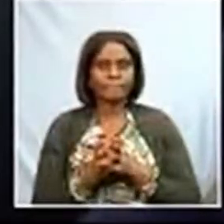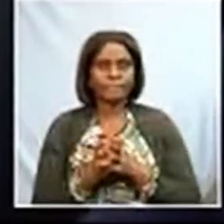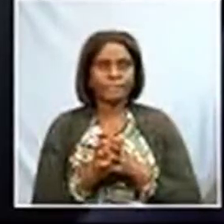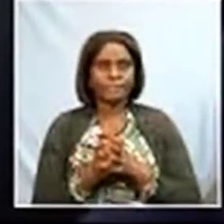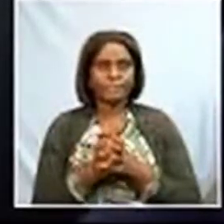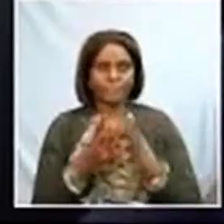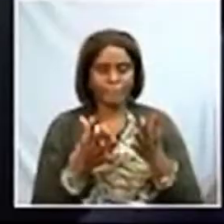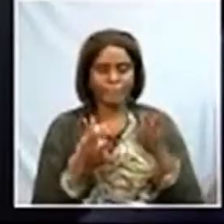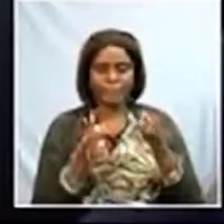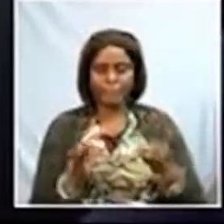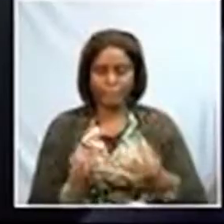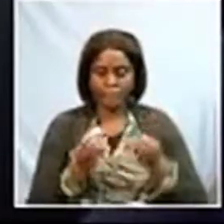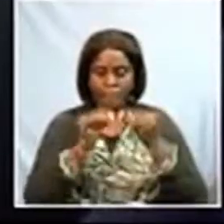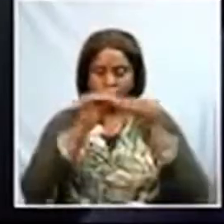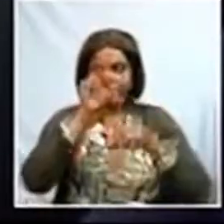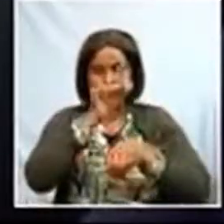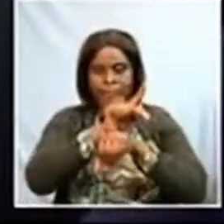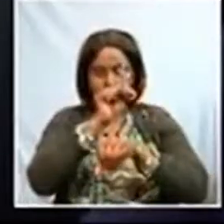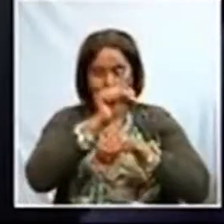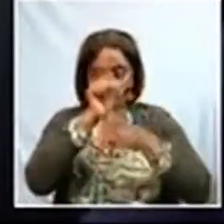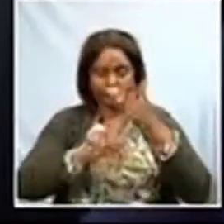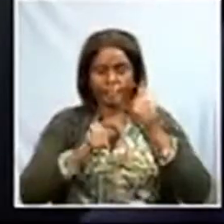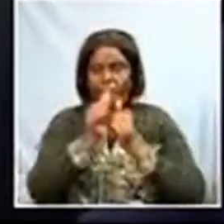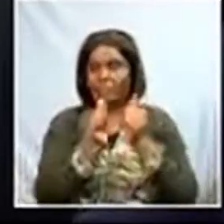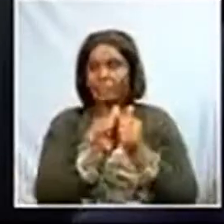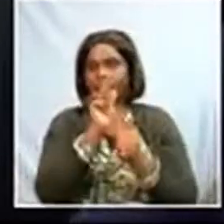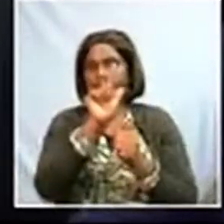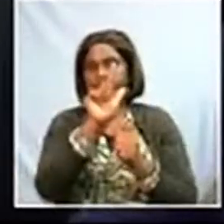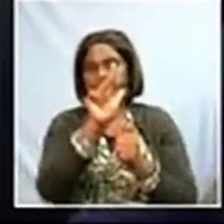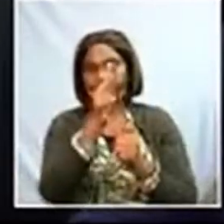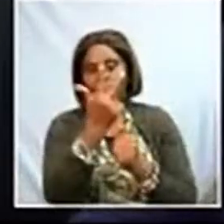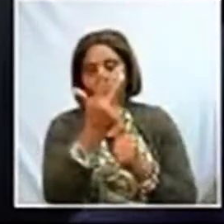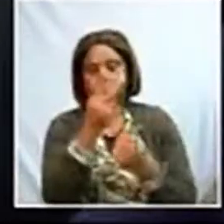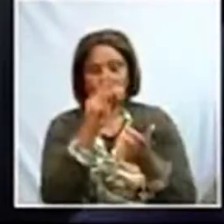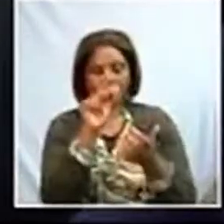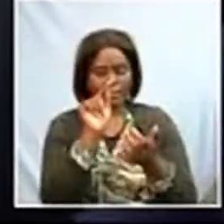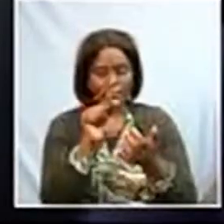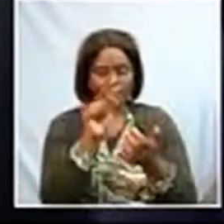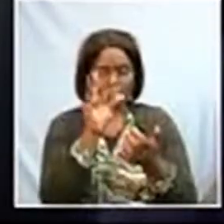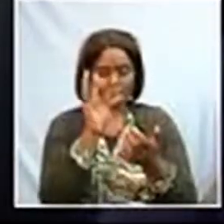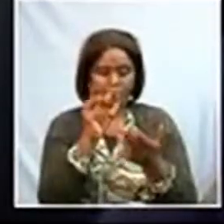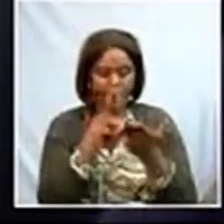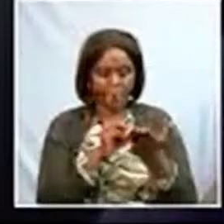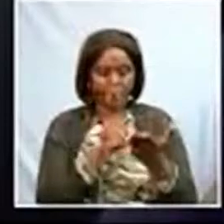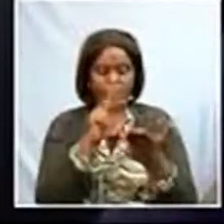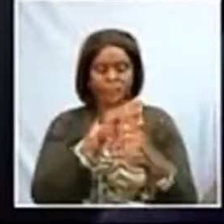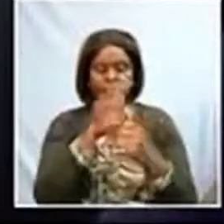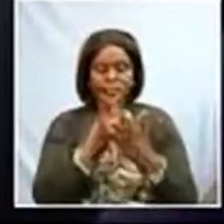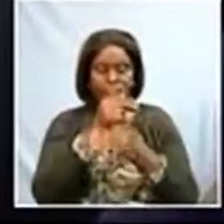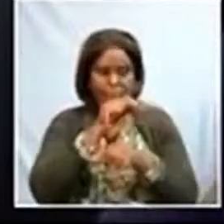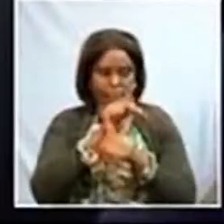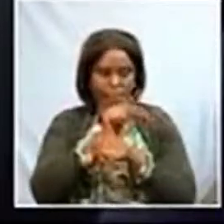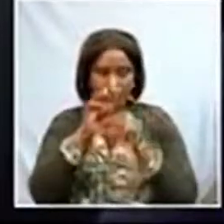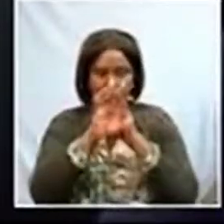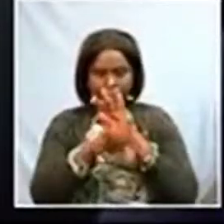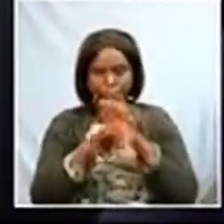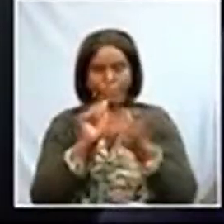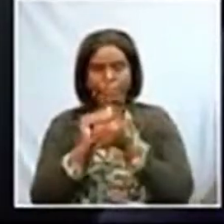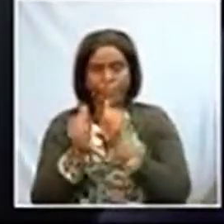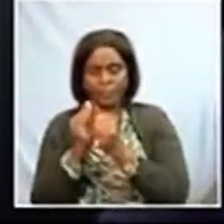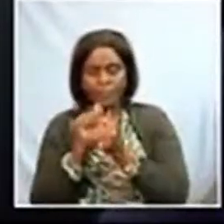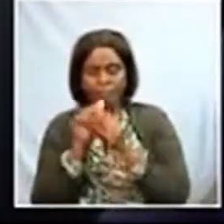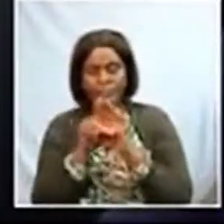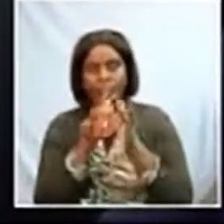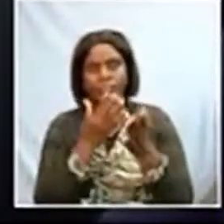The total project cost is about 3.6 million kwacha. All these projects that are under query in